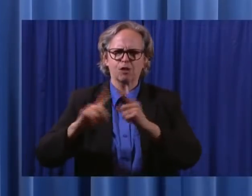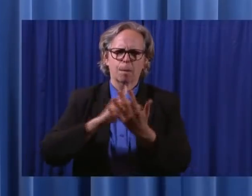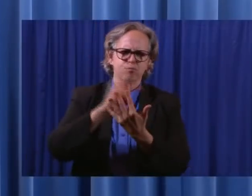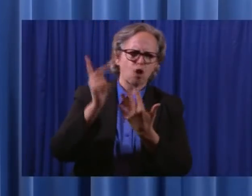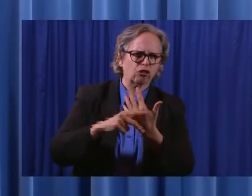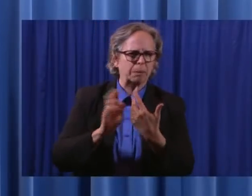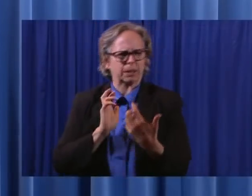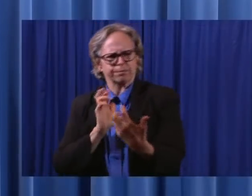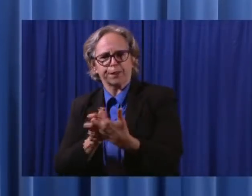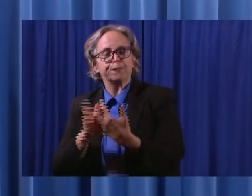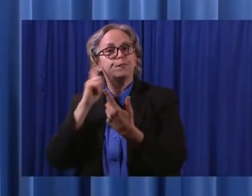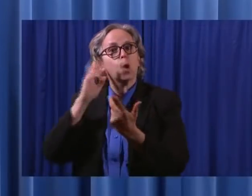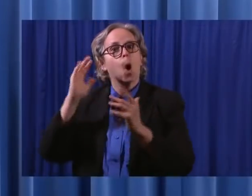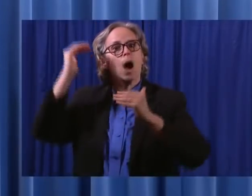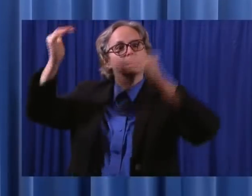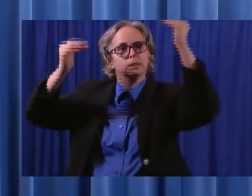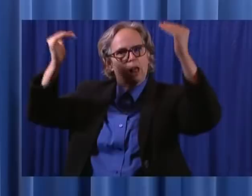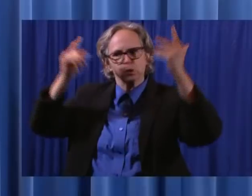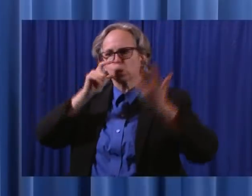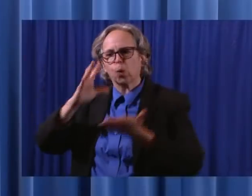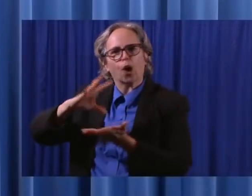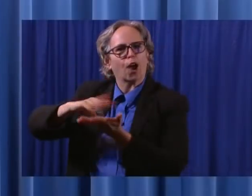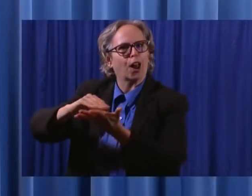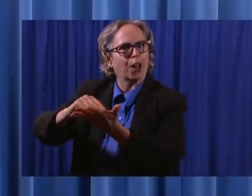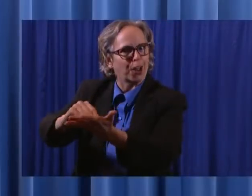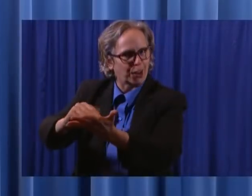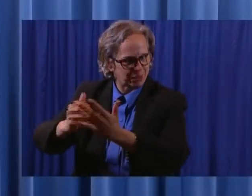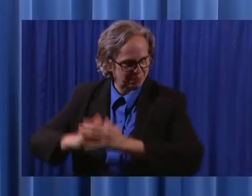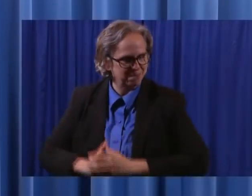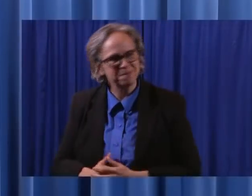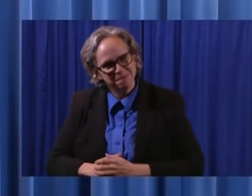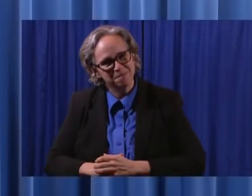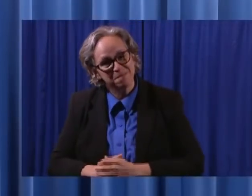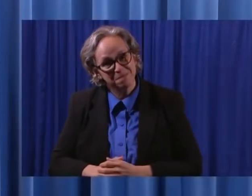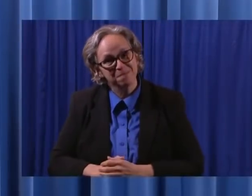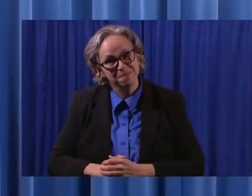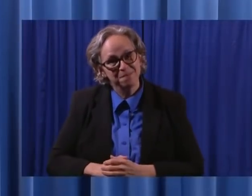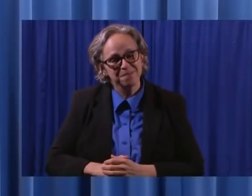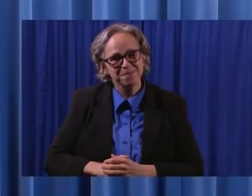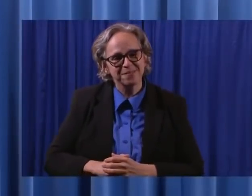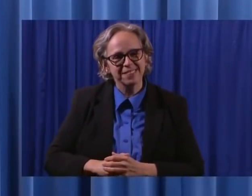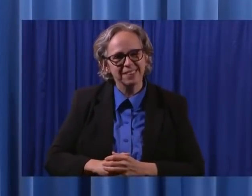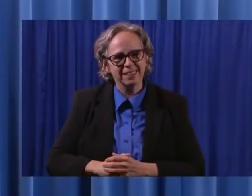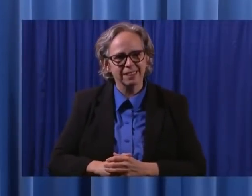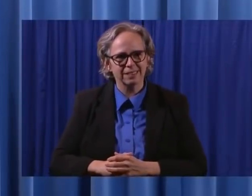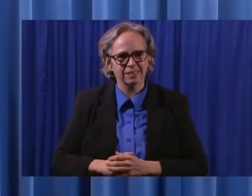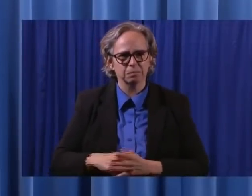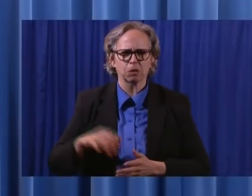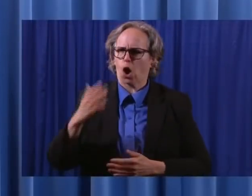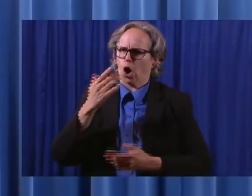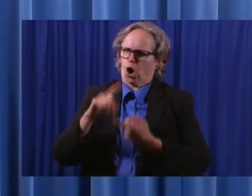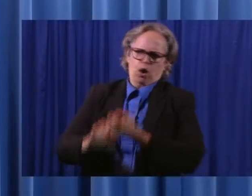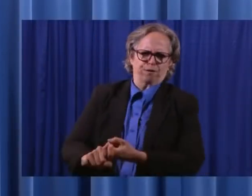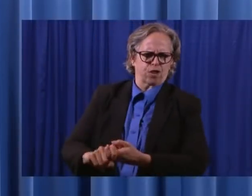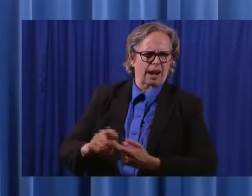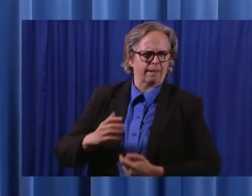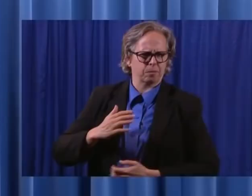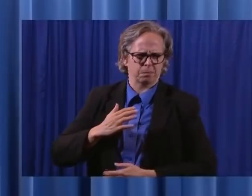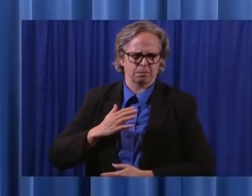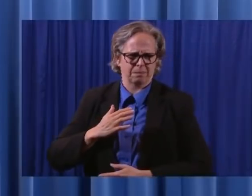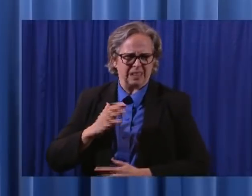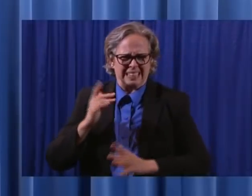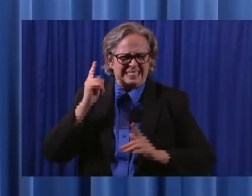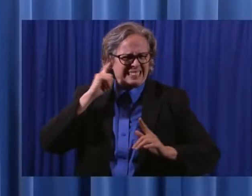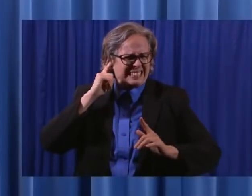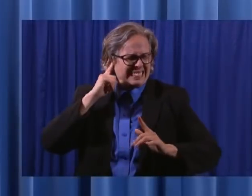adult learners to achieve their education and their professional goals. My good friend, former State